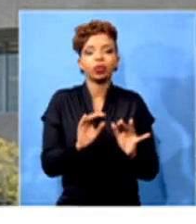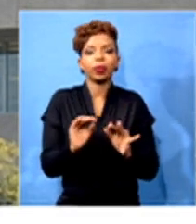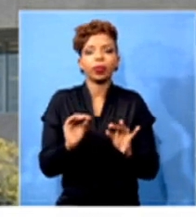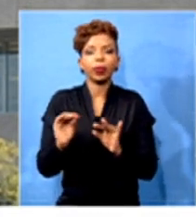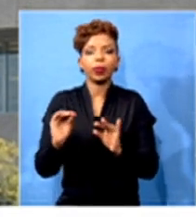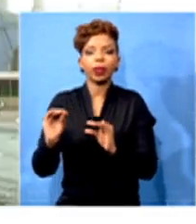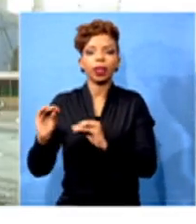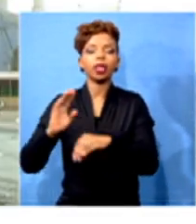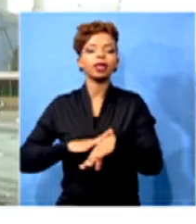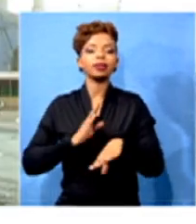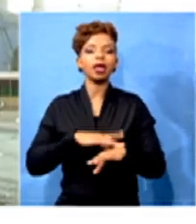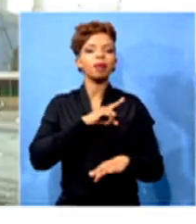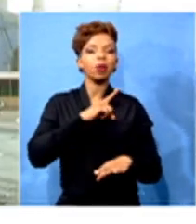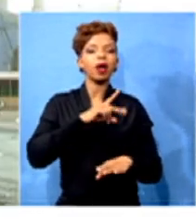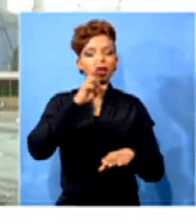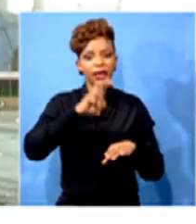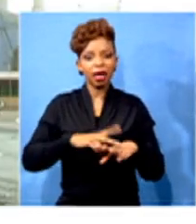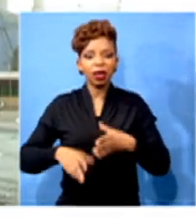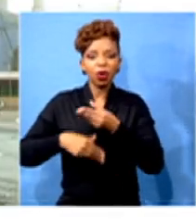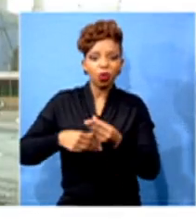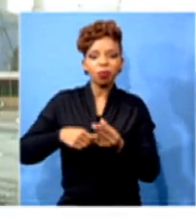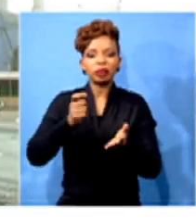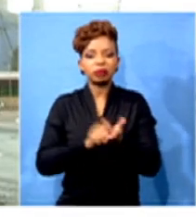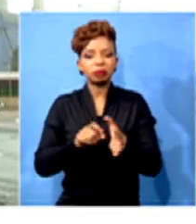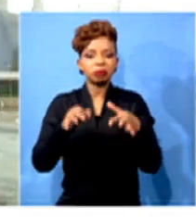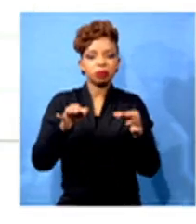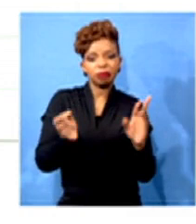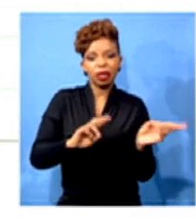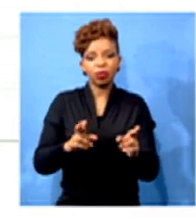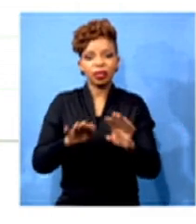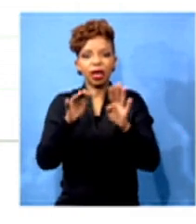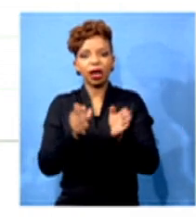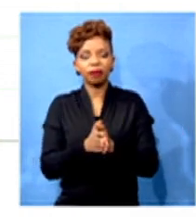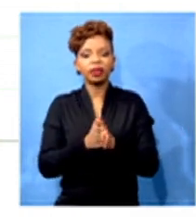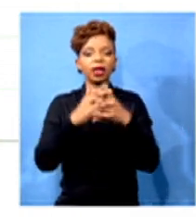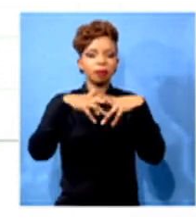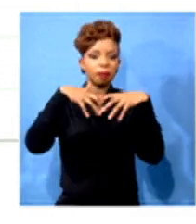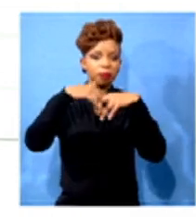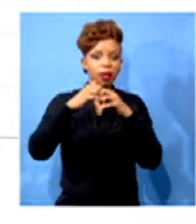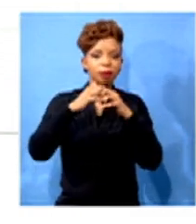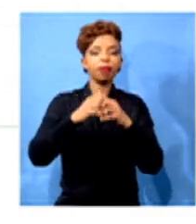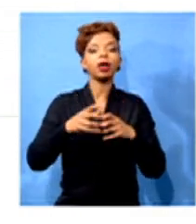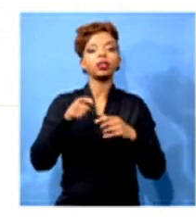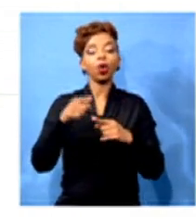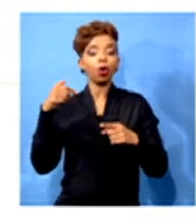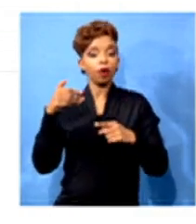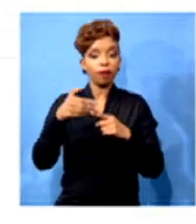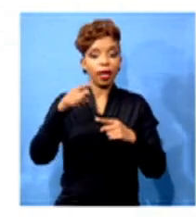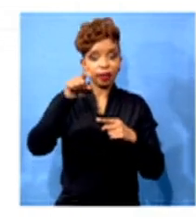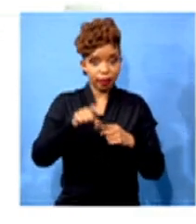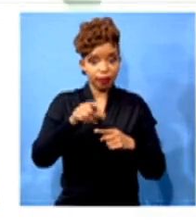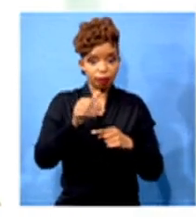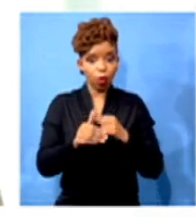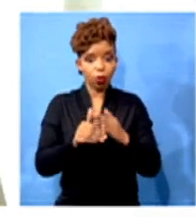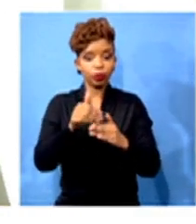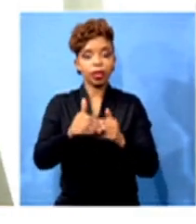paperwork correct and to get, obviously, all of the new capacity online and constructed. And so far, this process does seem to be taking too long, and